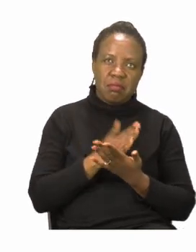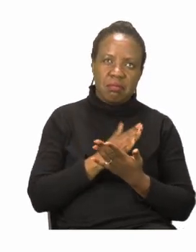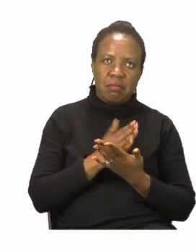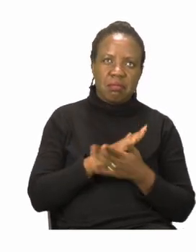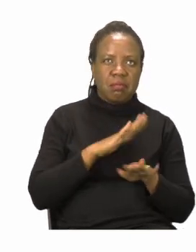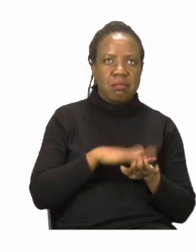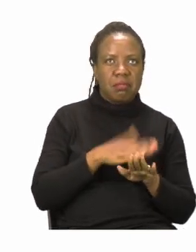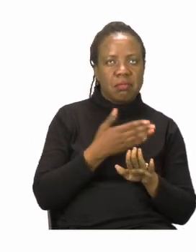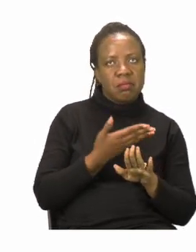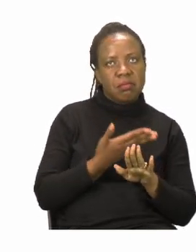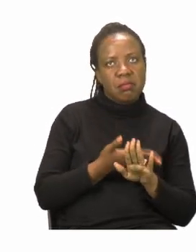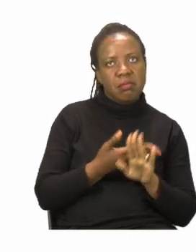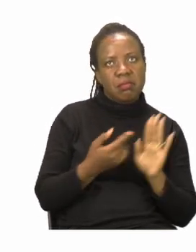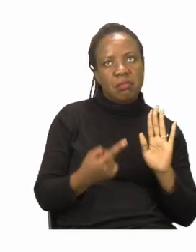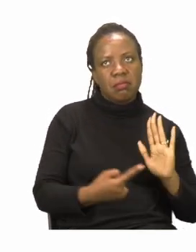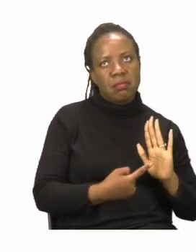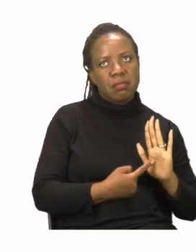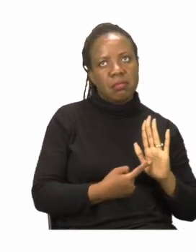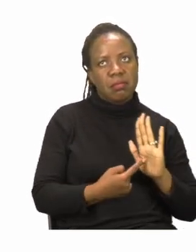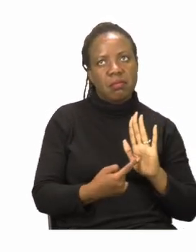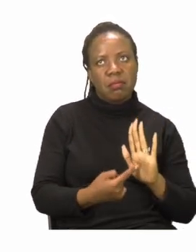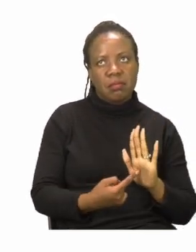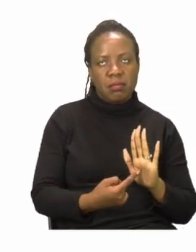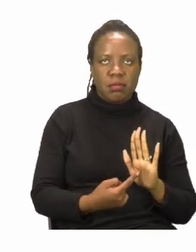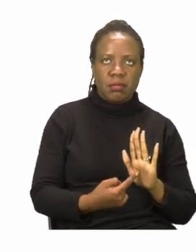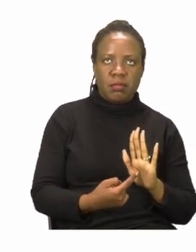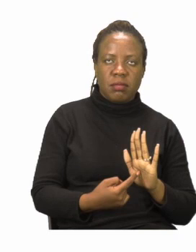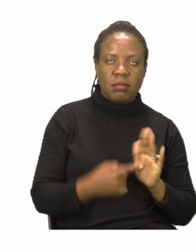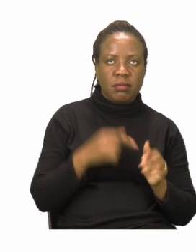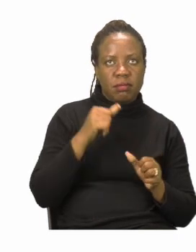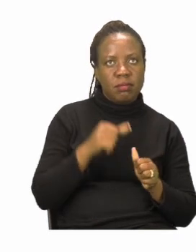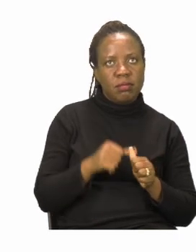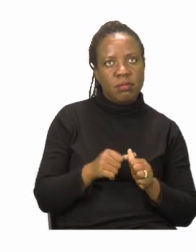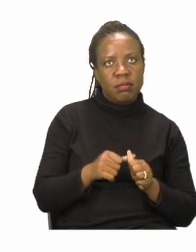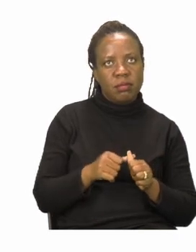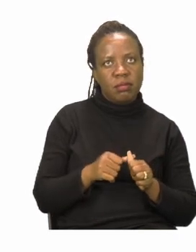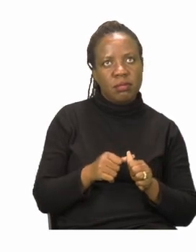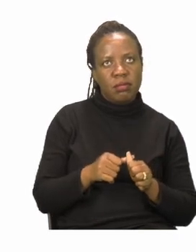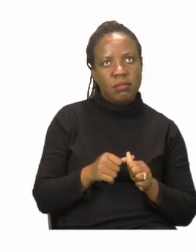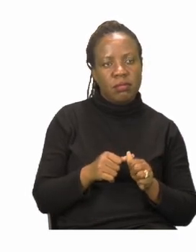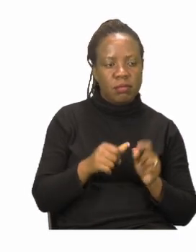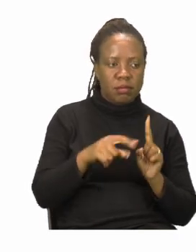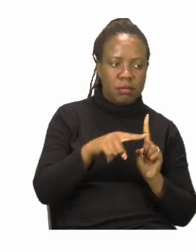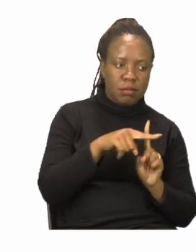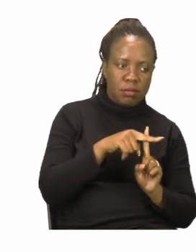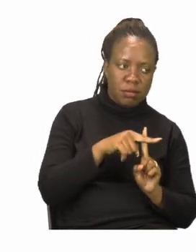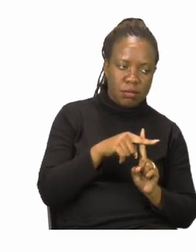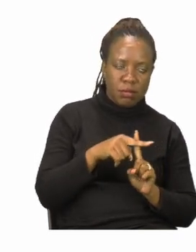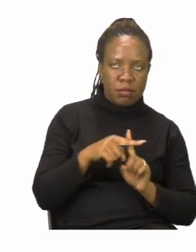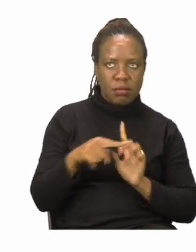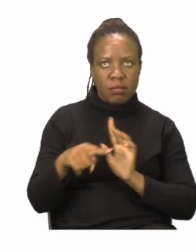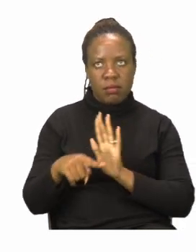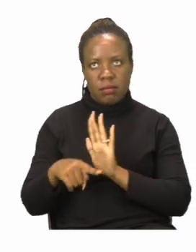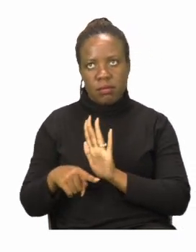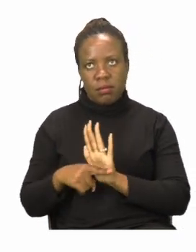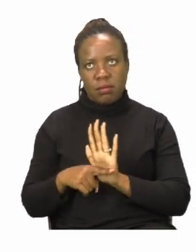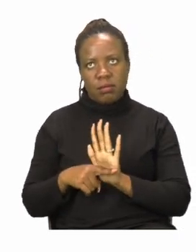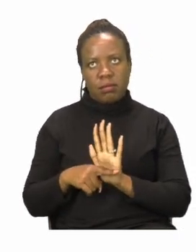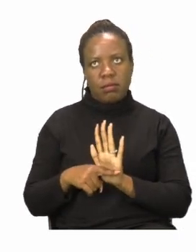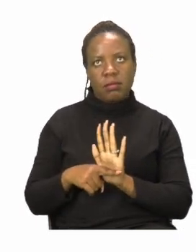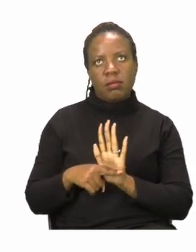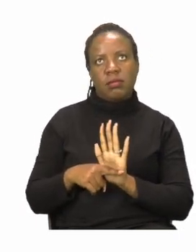have done for you. Now remember what I said, these are plus and